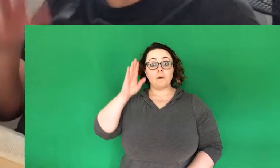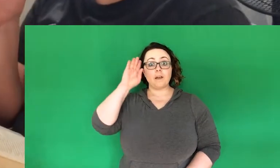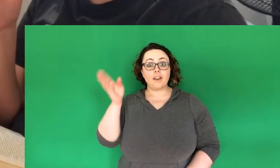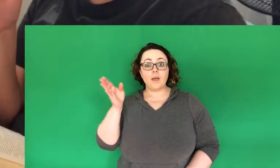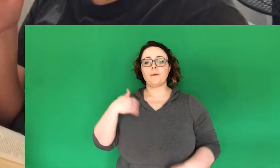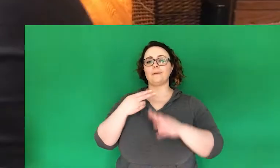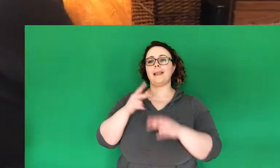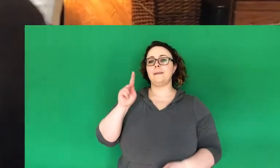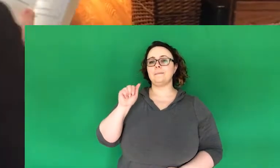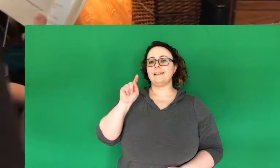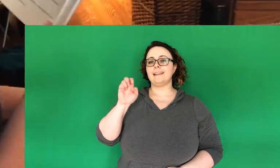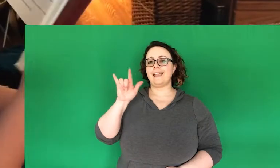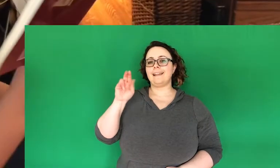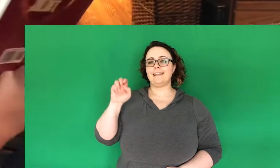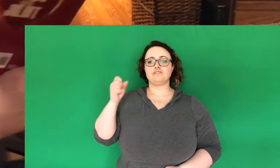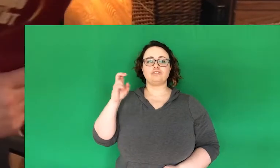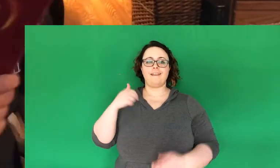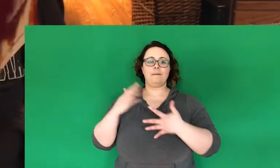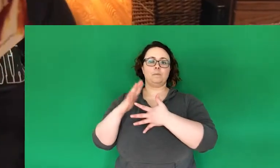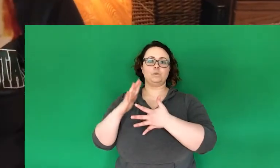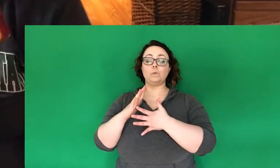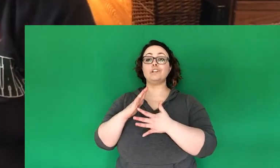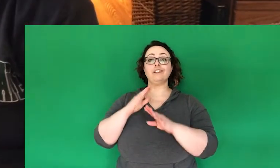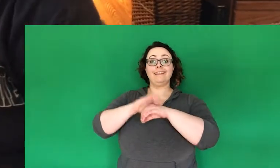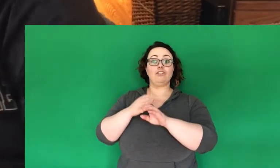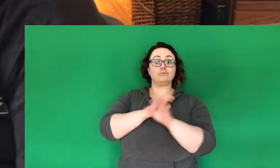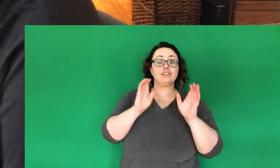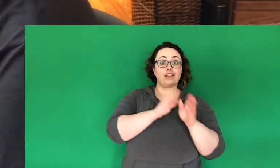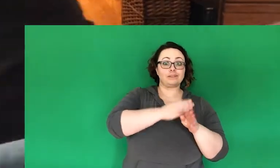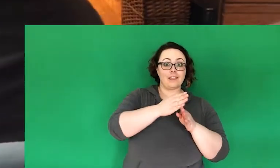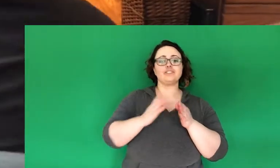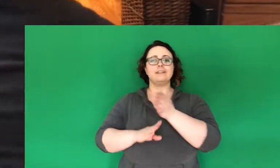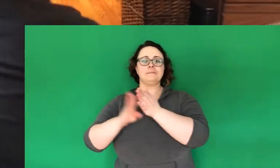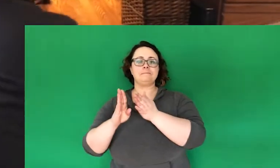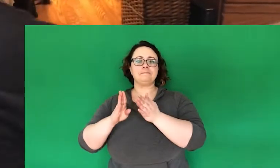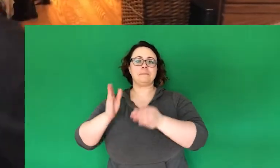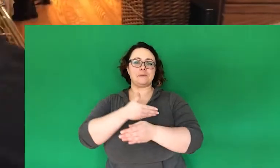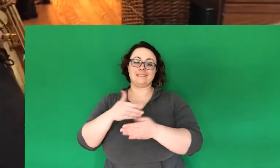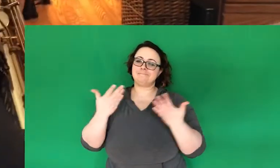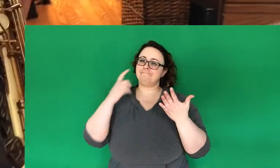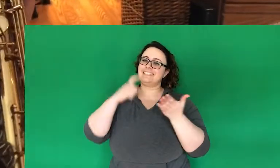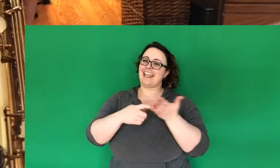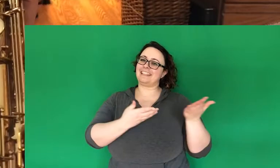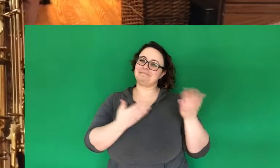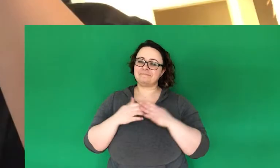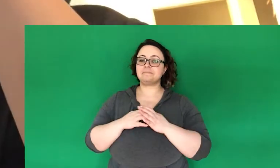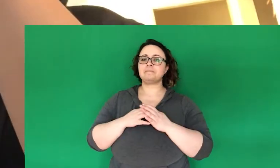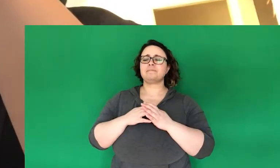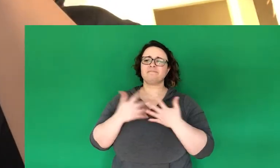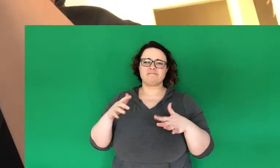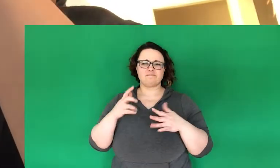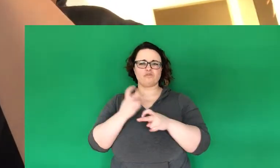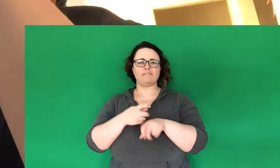Oh, hello there. My name is Caitlin Shea. I'm a junior with an English pre-credential major and a music minor, as you can't tell.